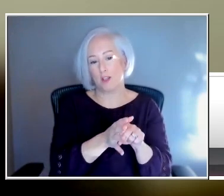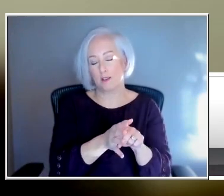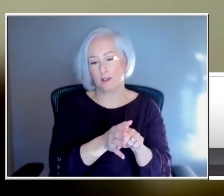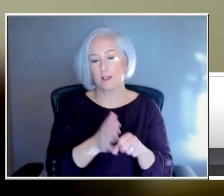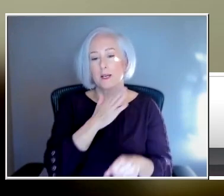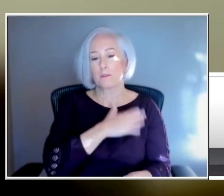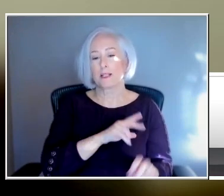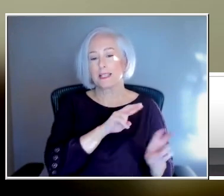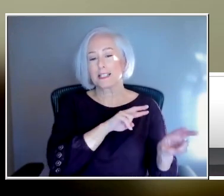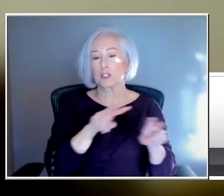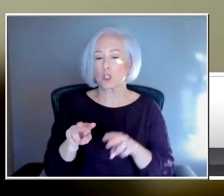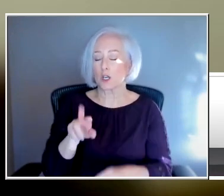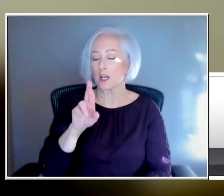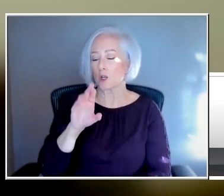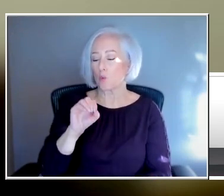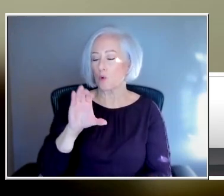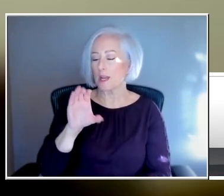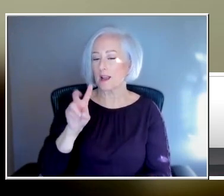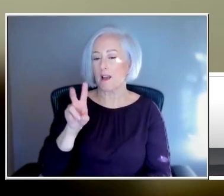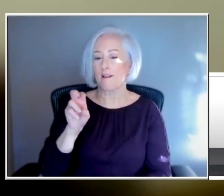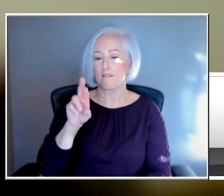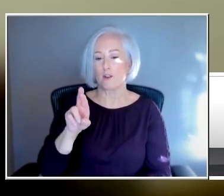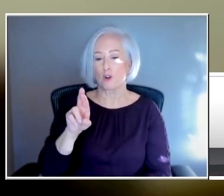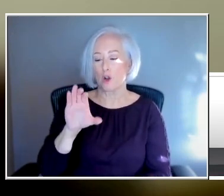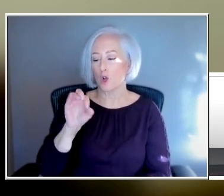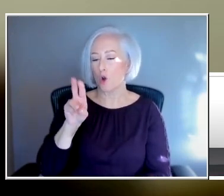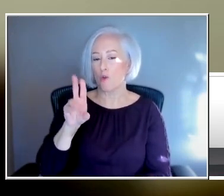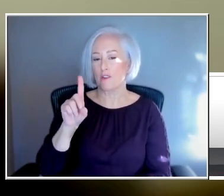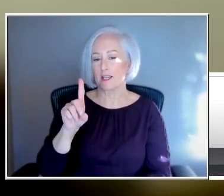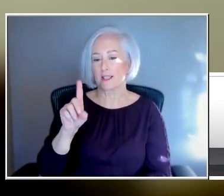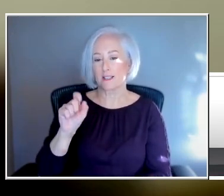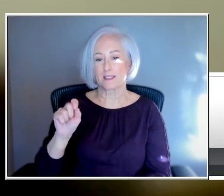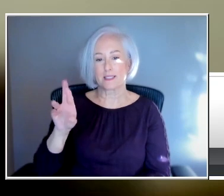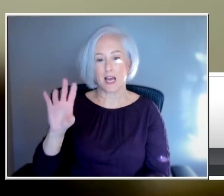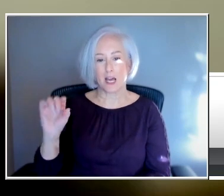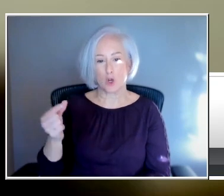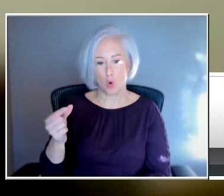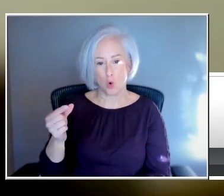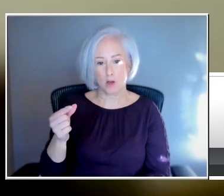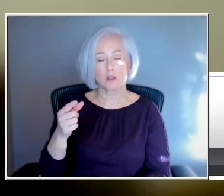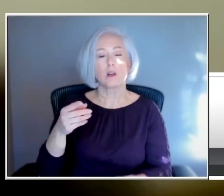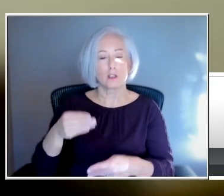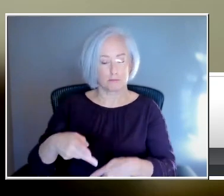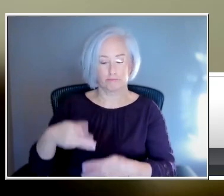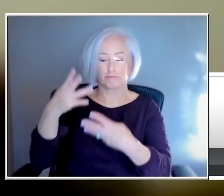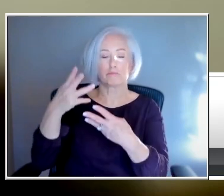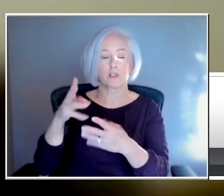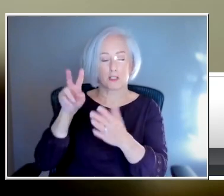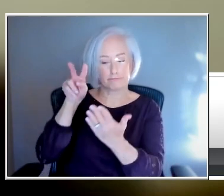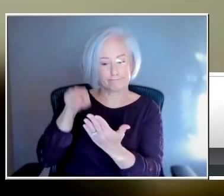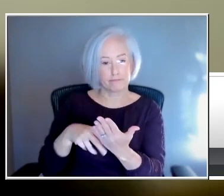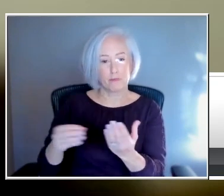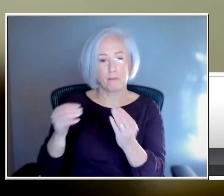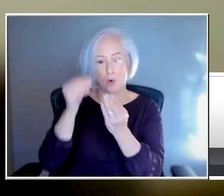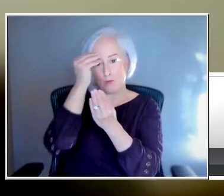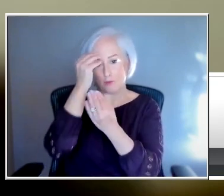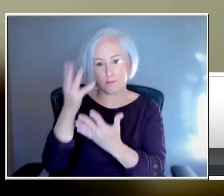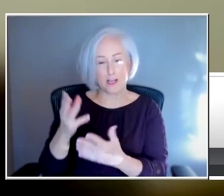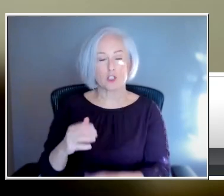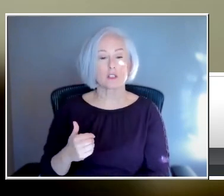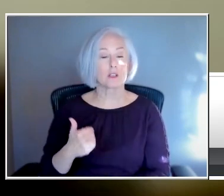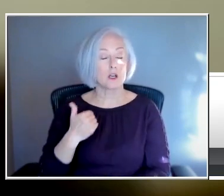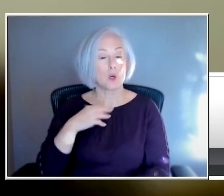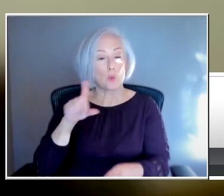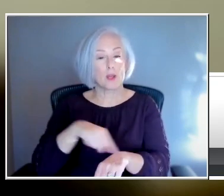recovercovid.org for more information. And what I would say is we also had a long COVID clinic at the University Kansas Health